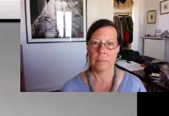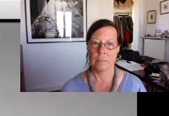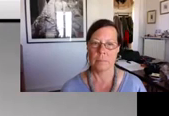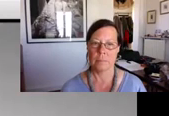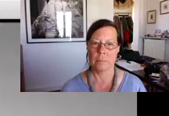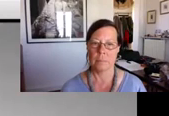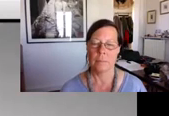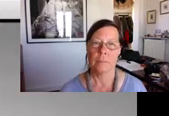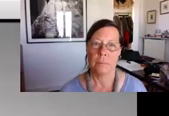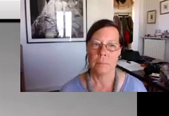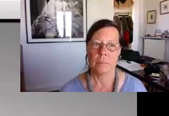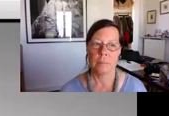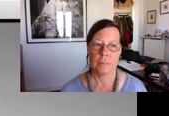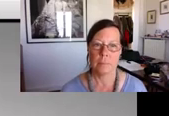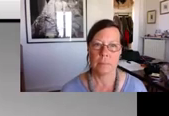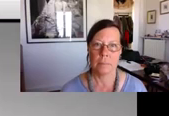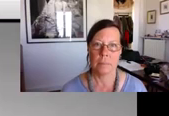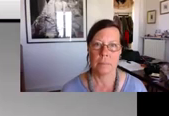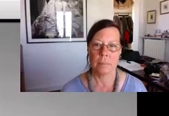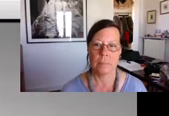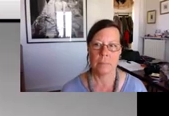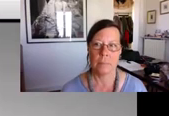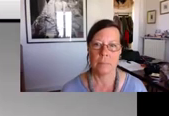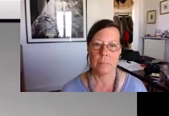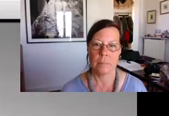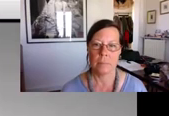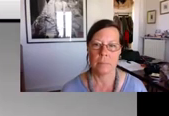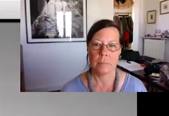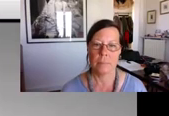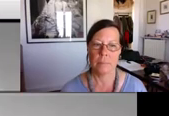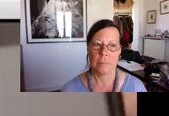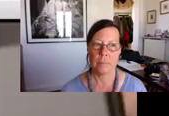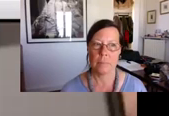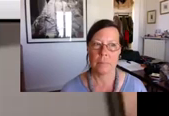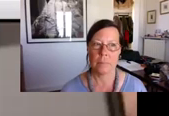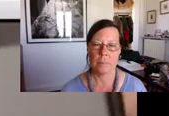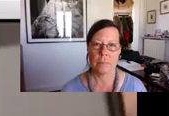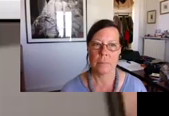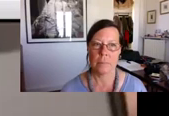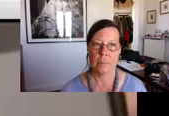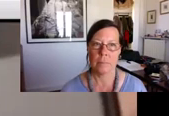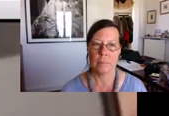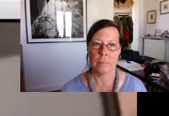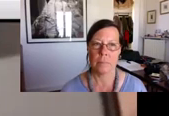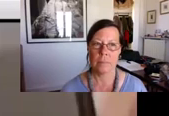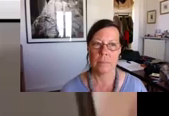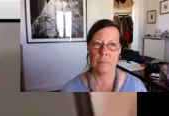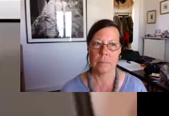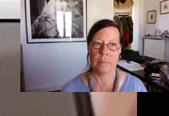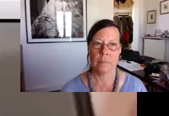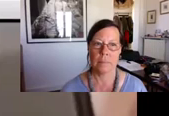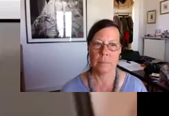entirely. Emerson Ailey Boggs, a virologist by training, moderates Reddit's coronavirus page, which has more than 2